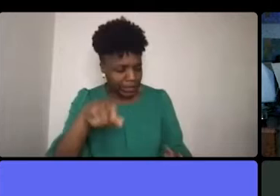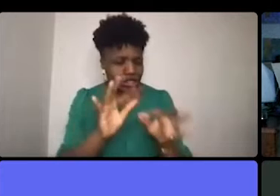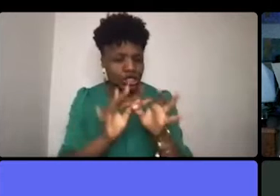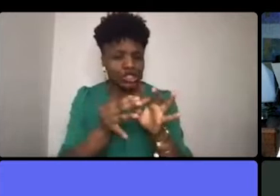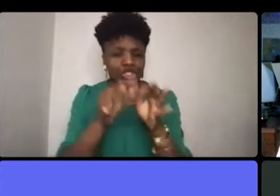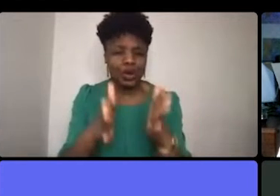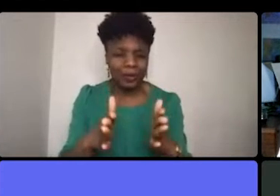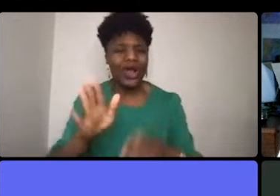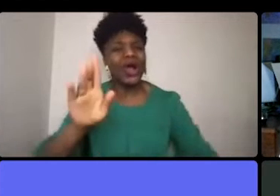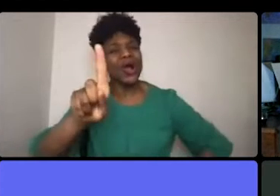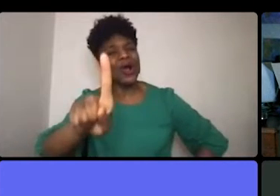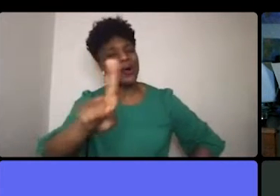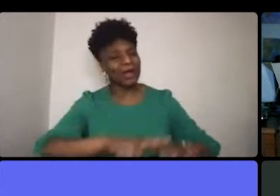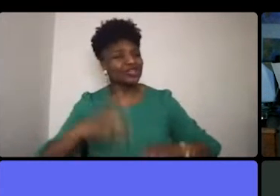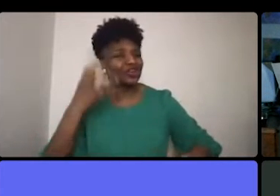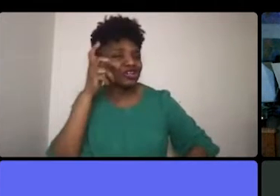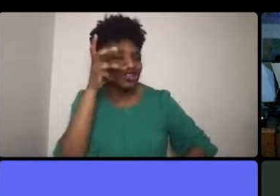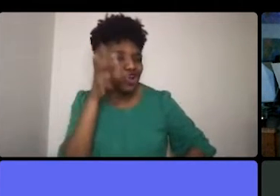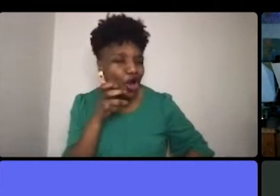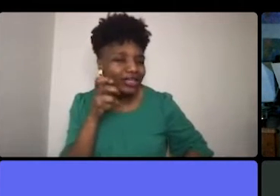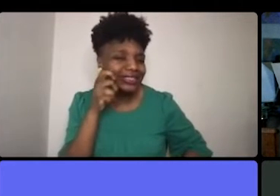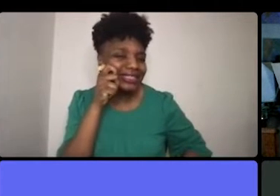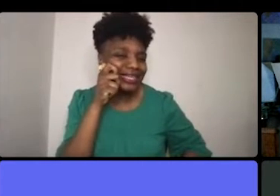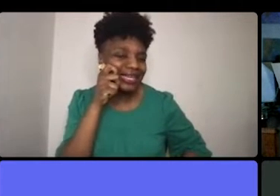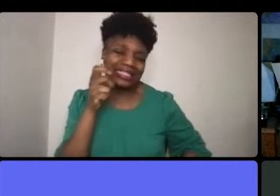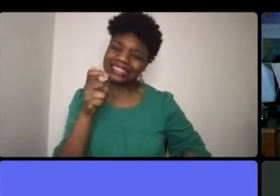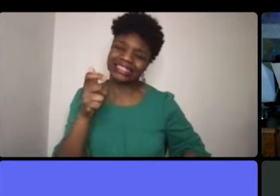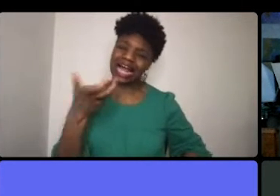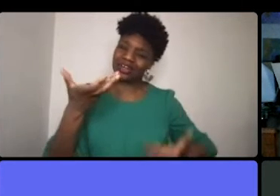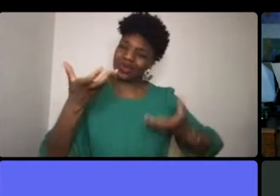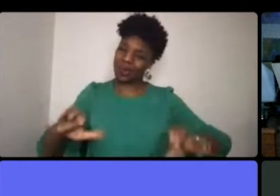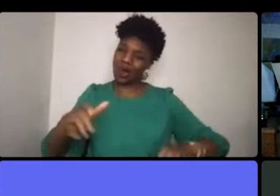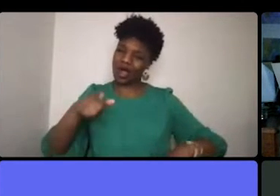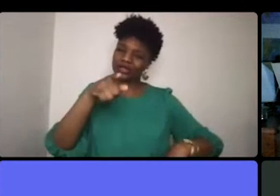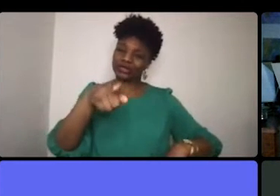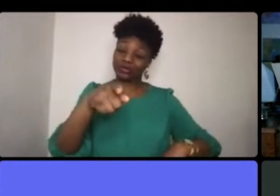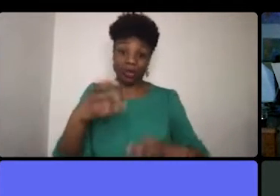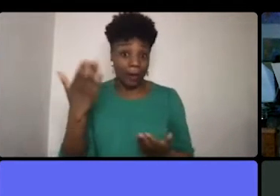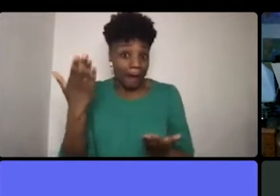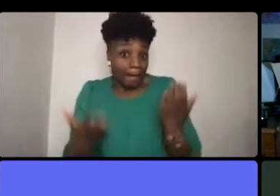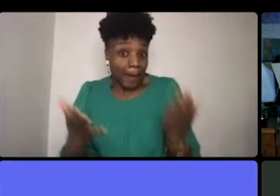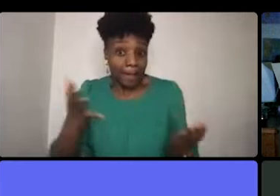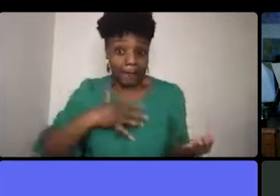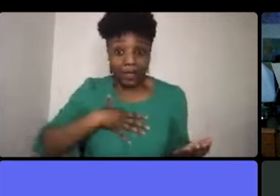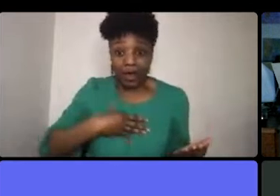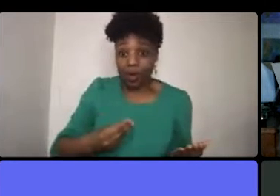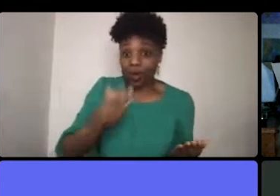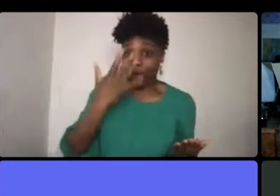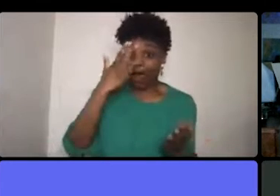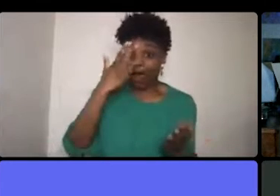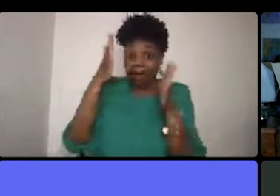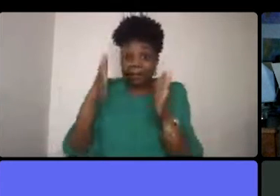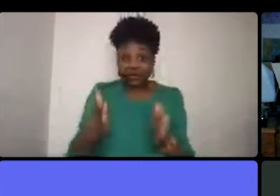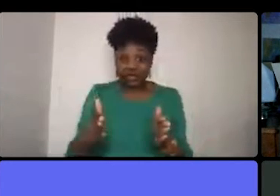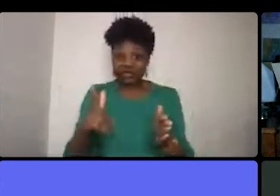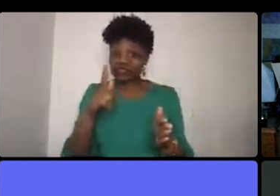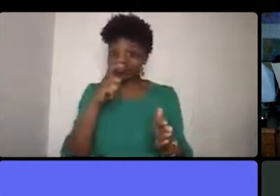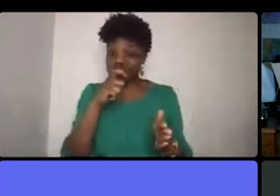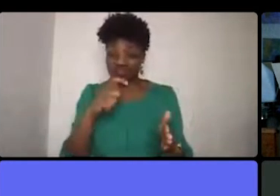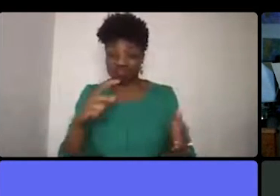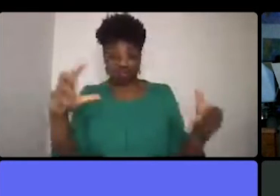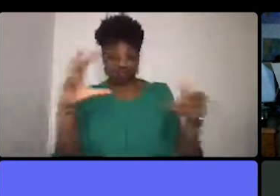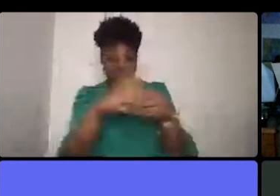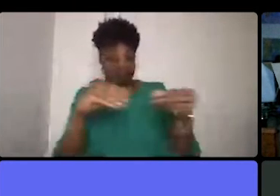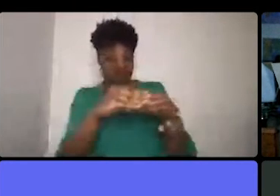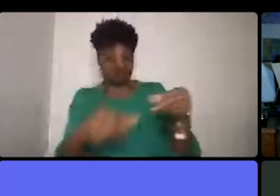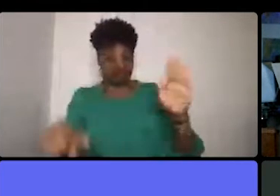That Mm. happens, and sometimes we have to interpret that stuff. It could be a white person saying anything negative or disparaging about a